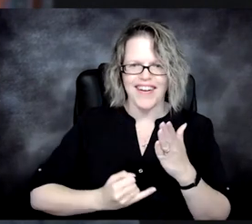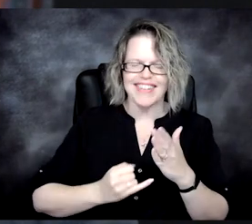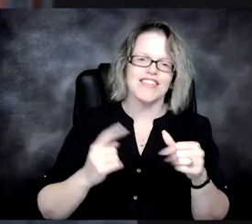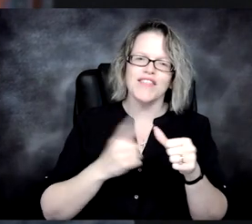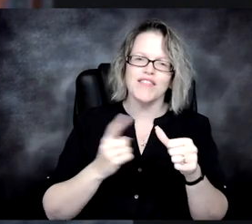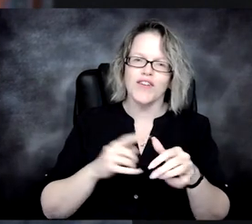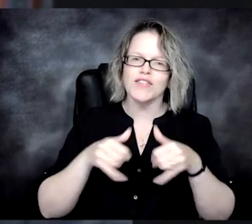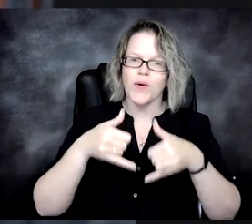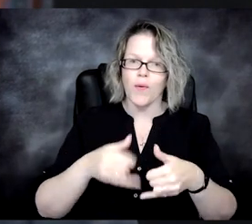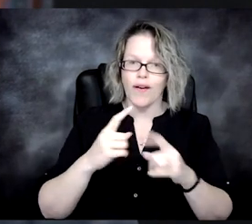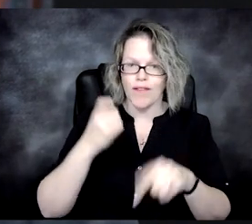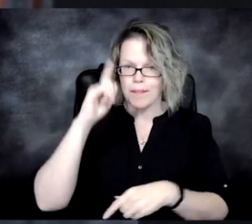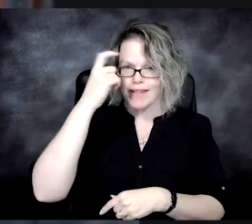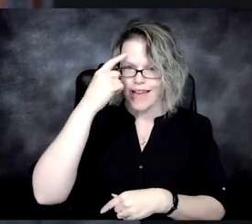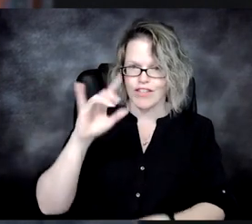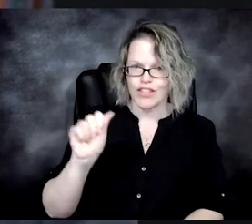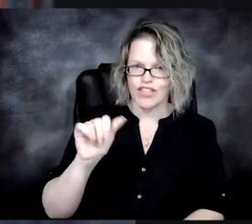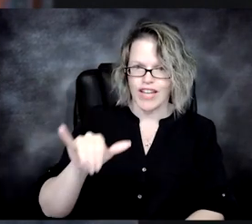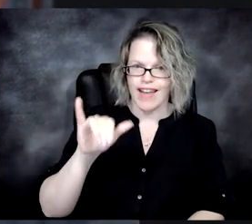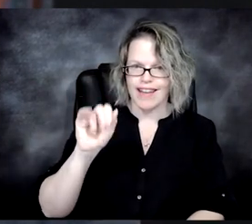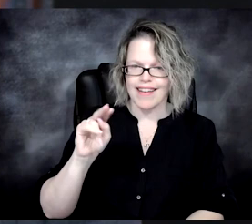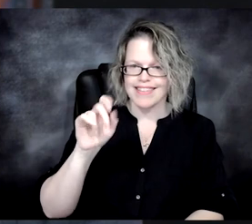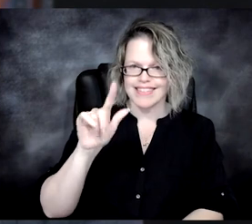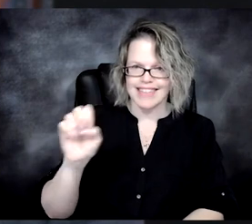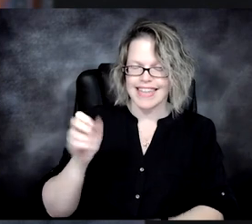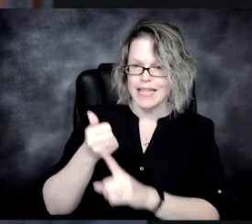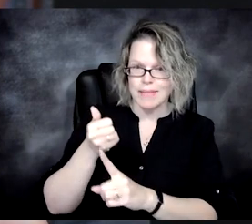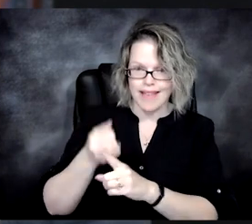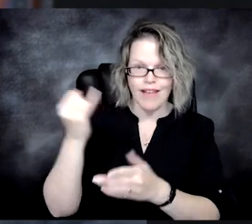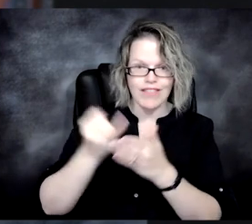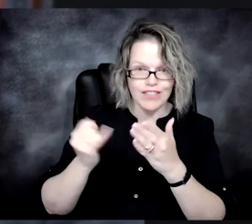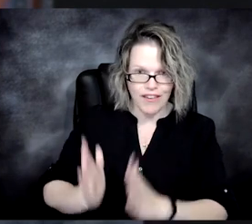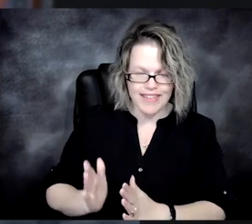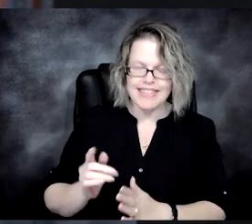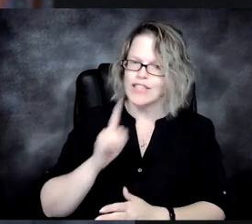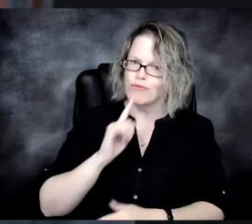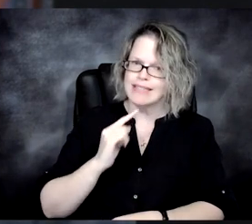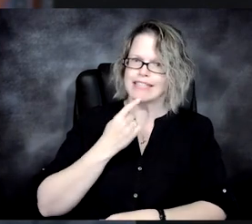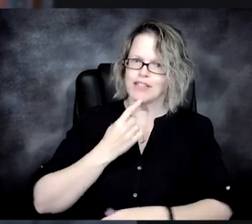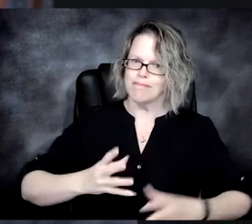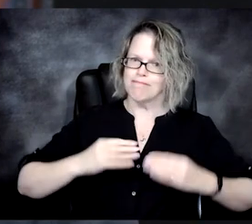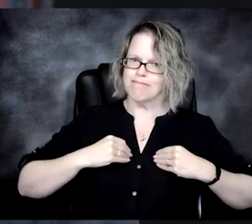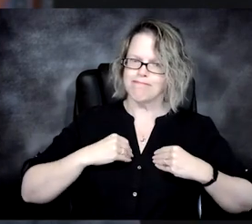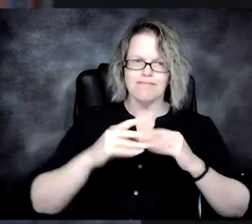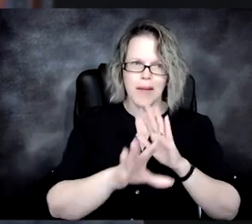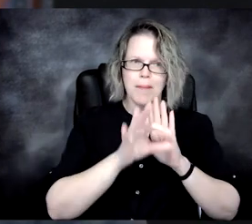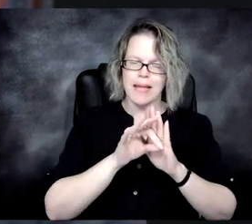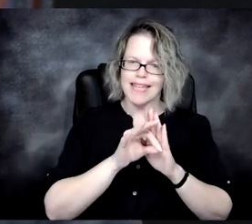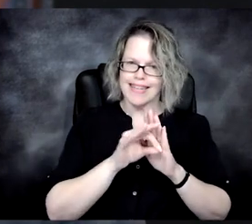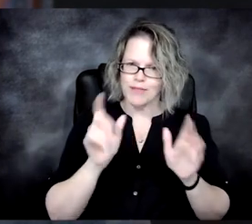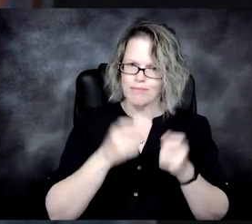our first award from Governor Jay Inslee. The governor is an artist himself, and he takes very seriously this role of picking a piece every